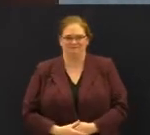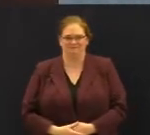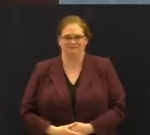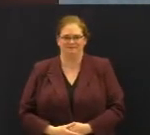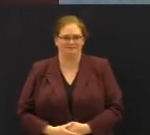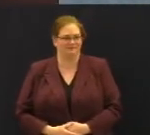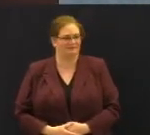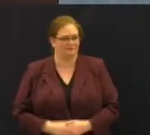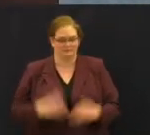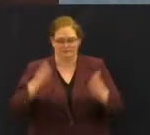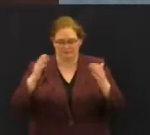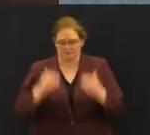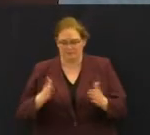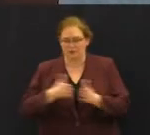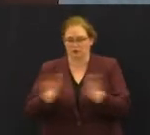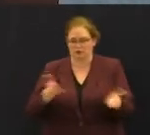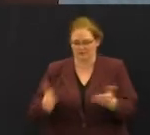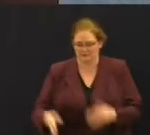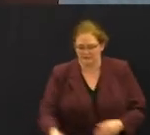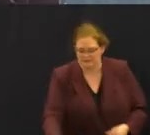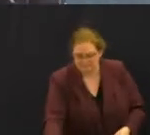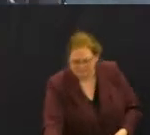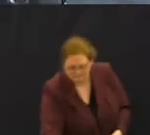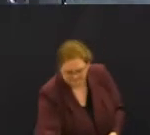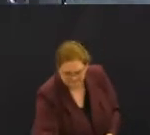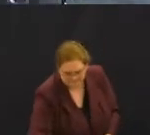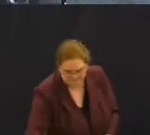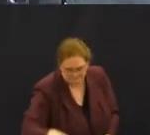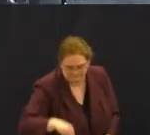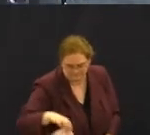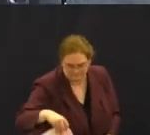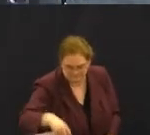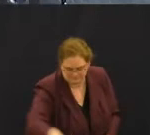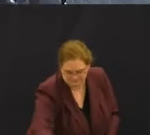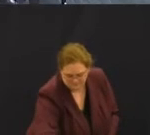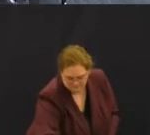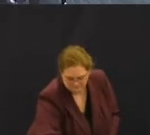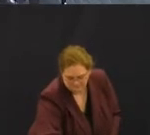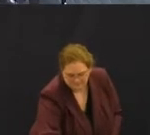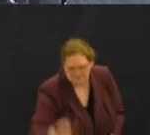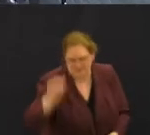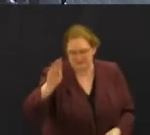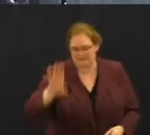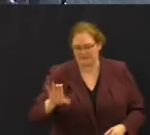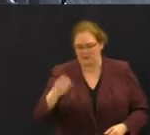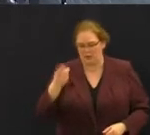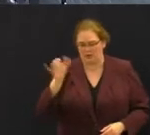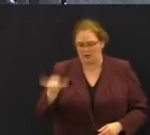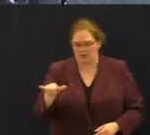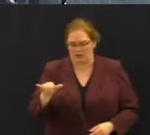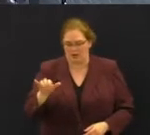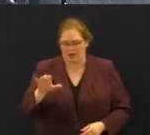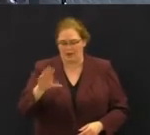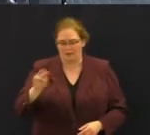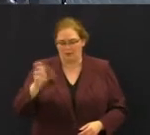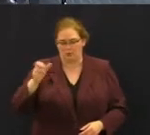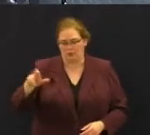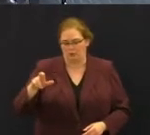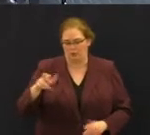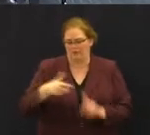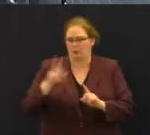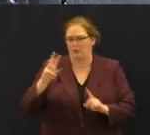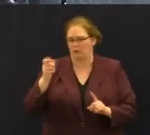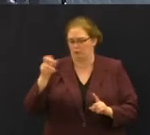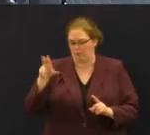And as we move on to general services, the first 3 contracts are A, B, and C are with Guy M. Cooper out of Willow Grove.